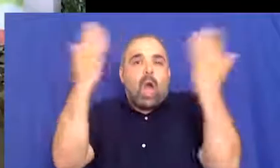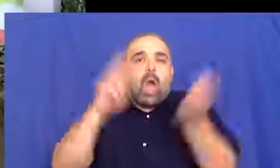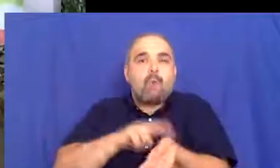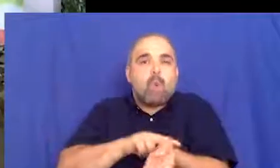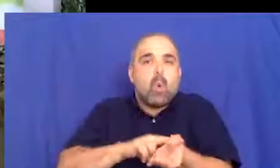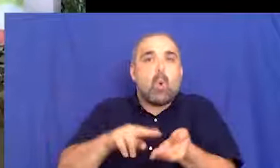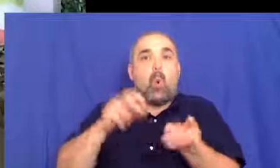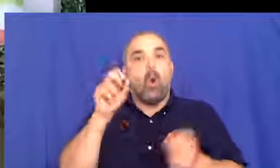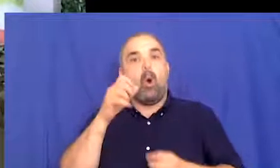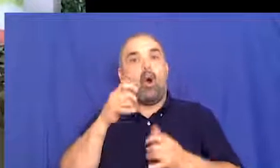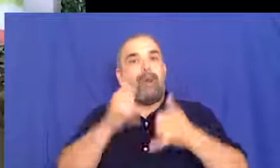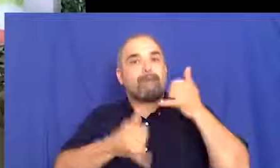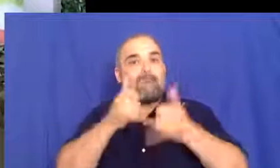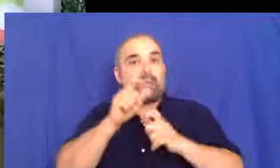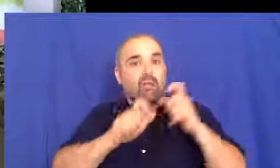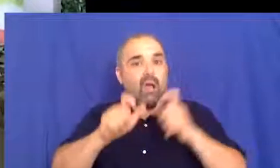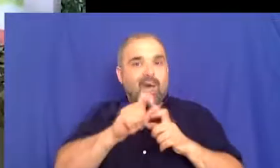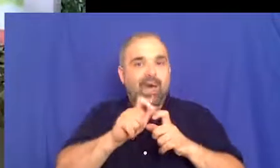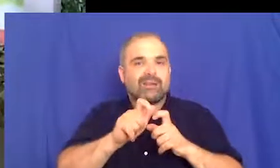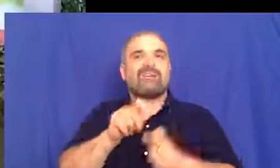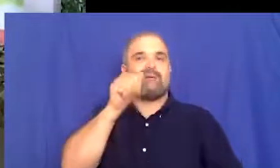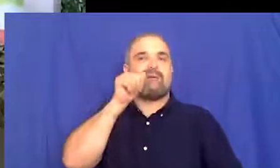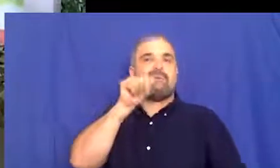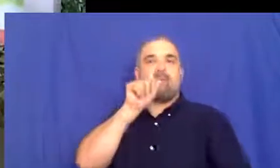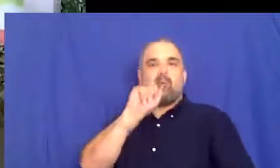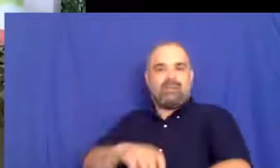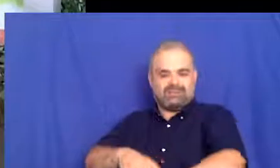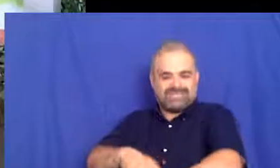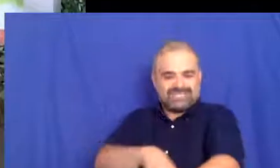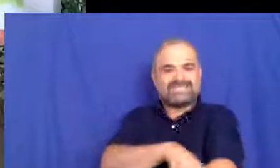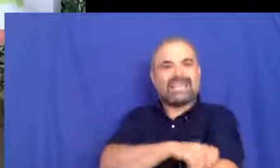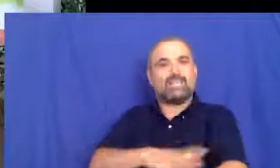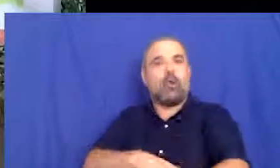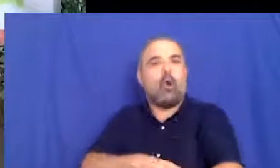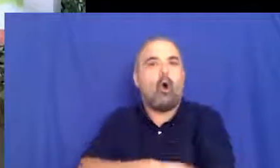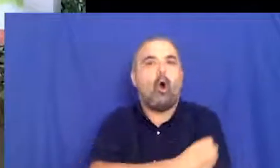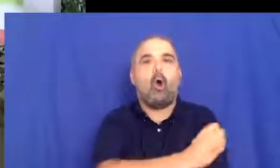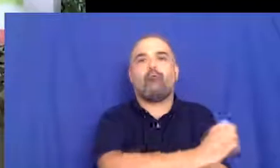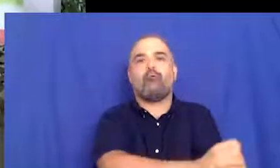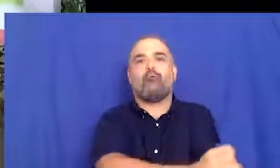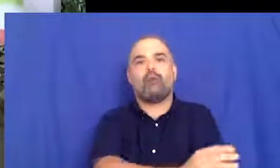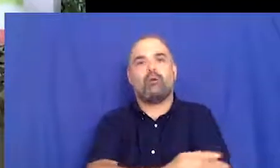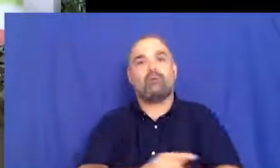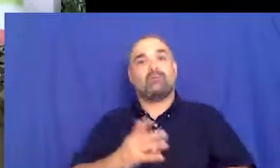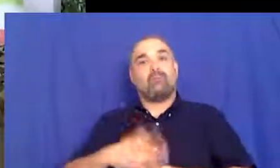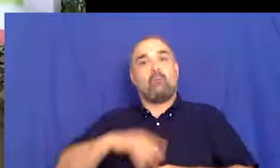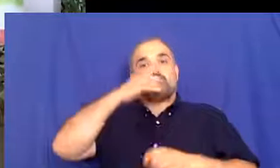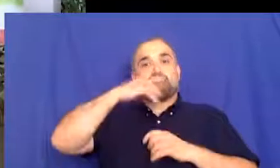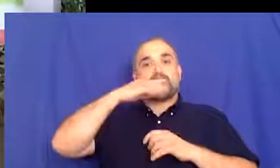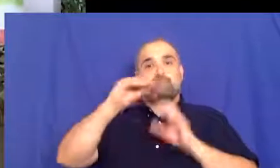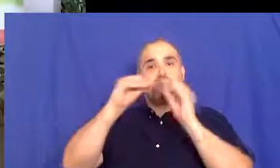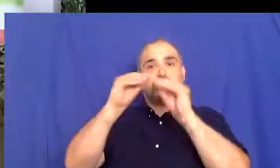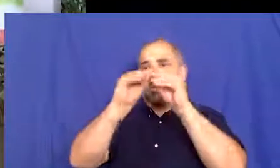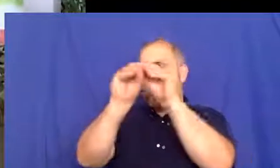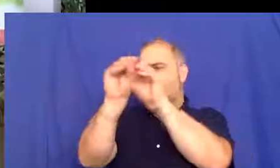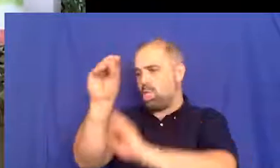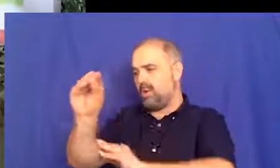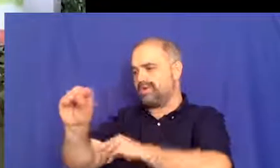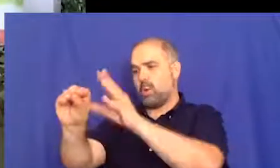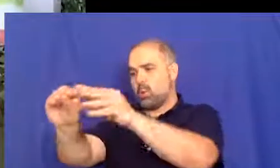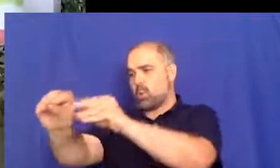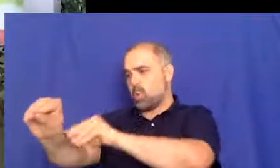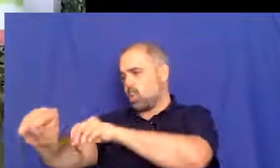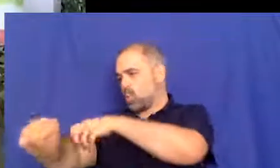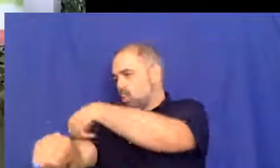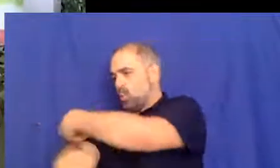later, their skin will come off in one go, peeling from the tip of their nose down to the tip of their tail in one go, basically pulling